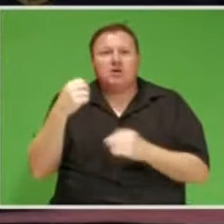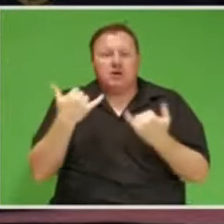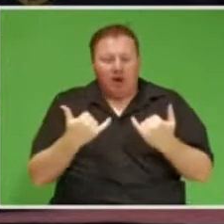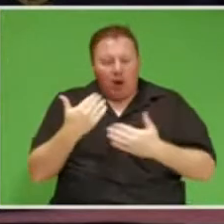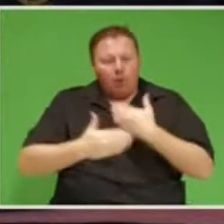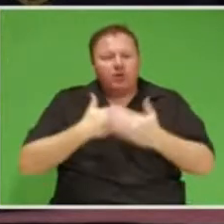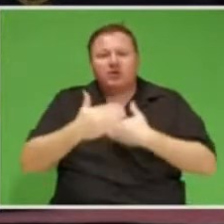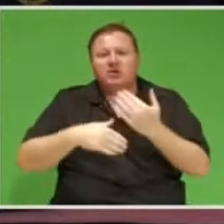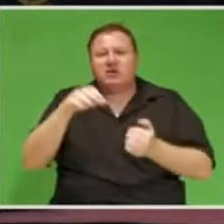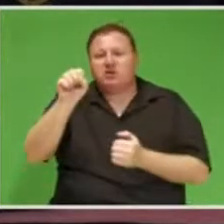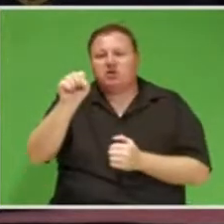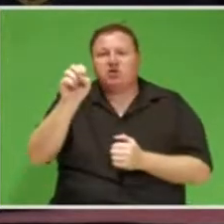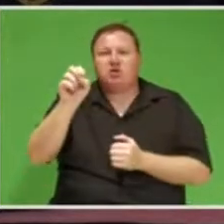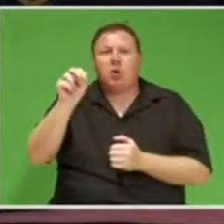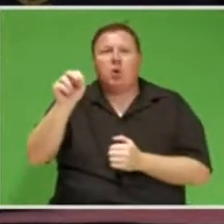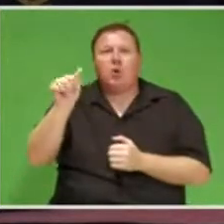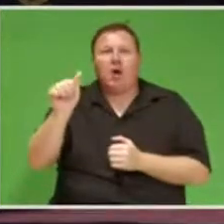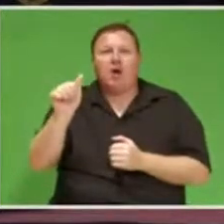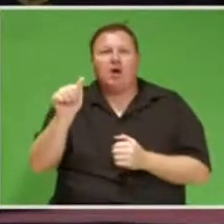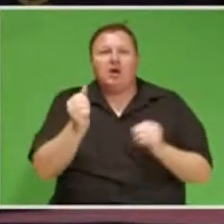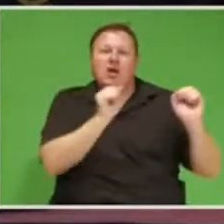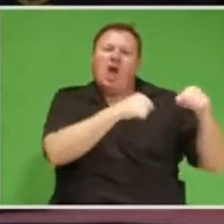address?